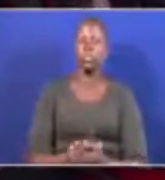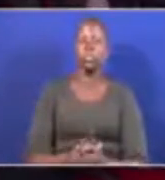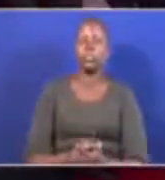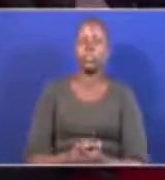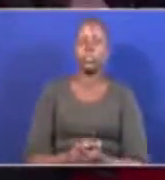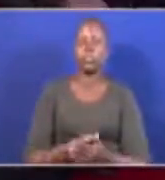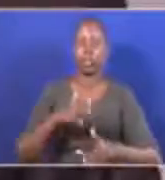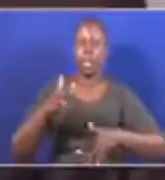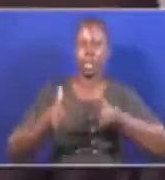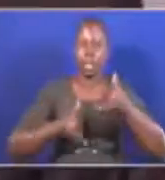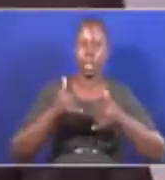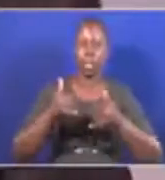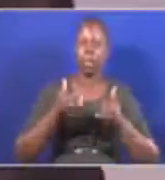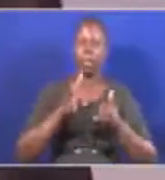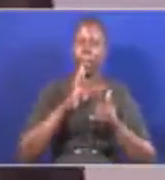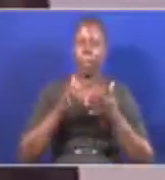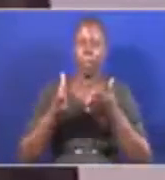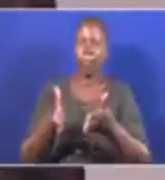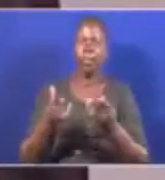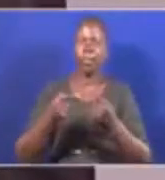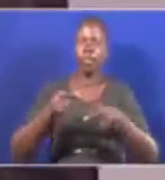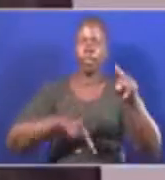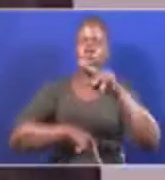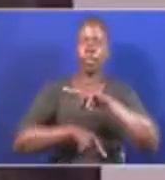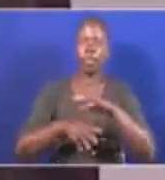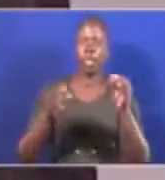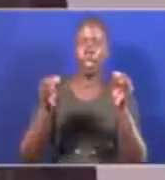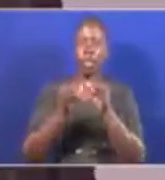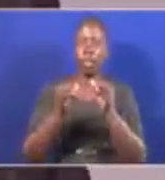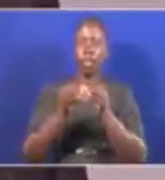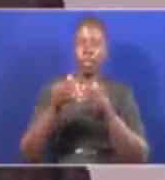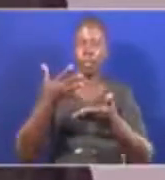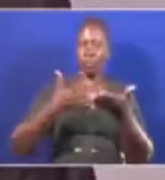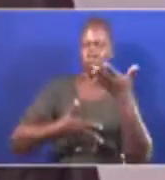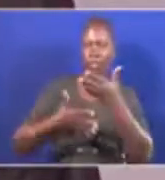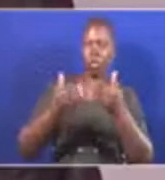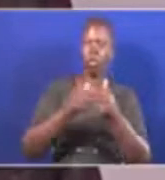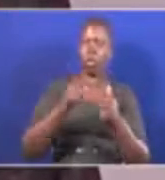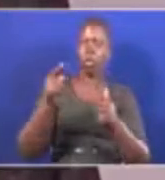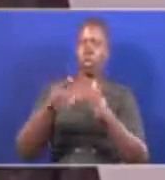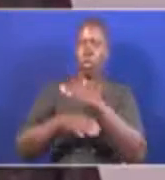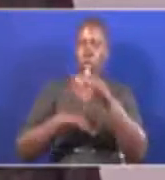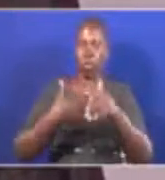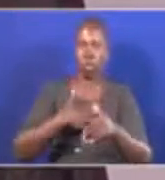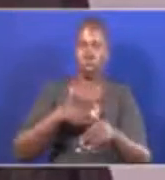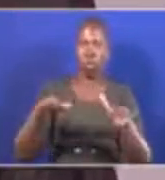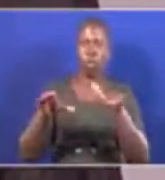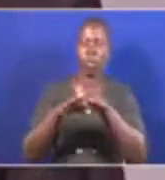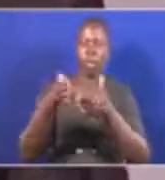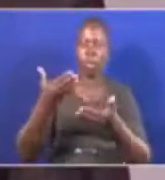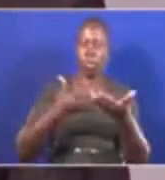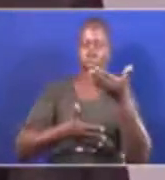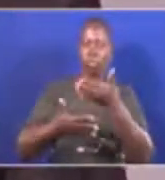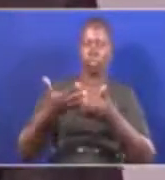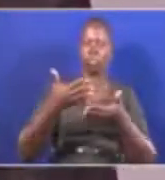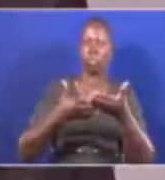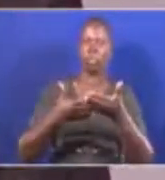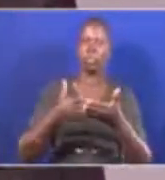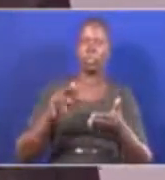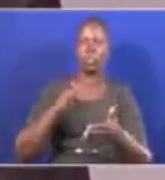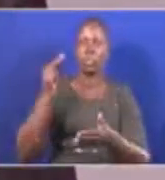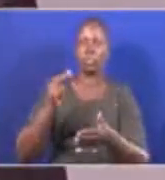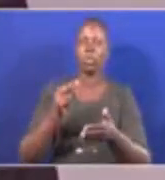it's a pleasure to be here today to meet and interact with you, honorable members, as we discuss our